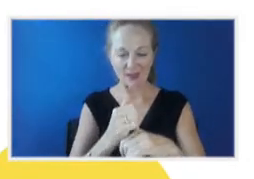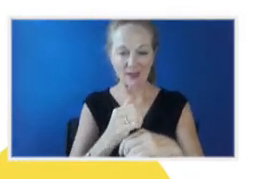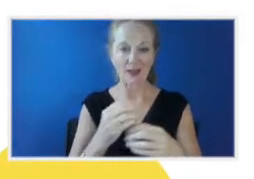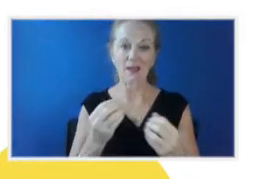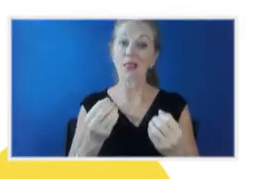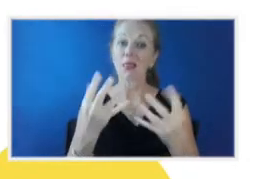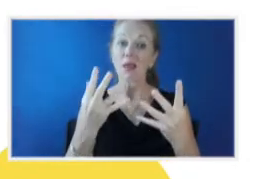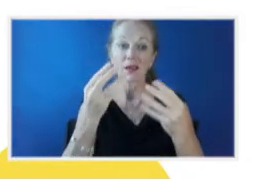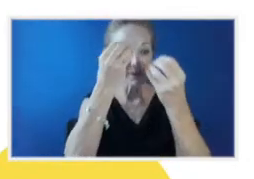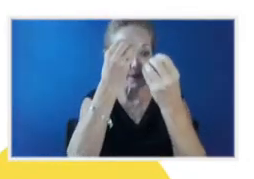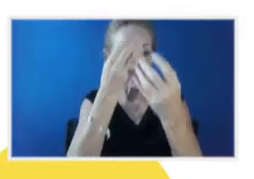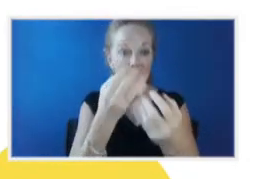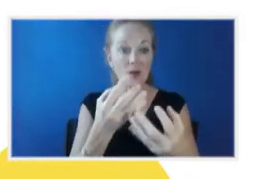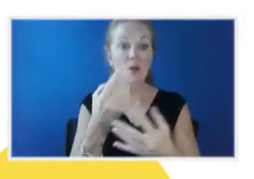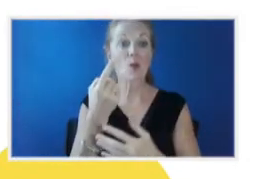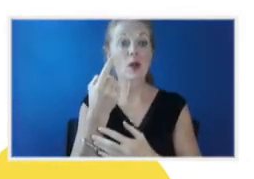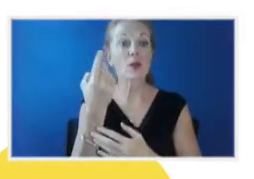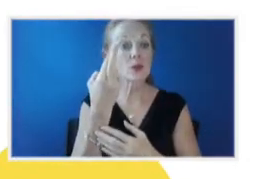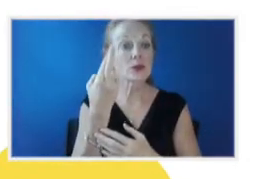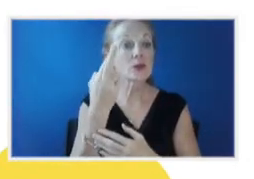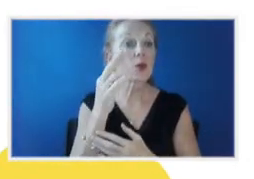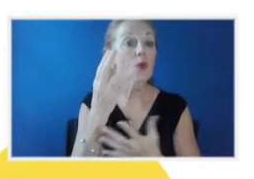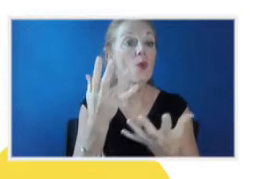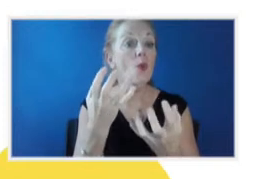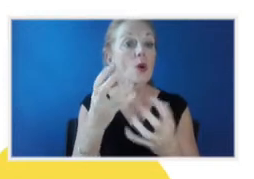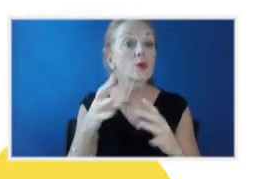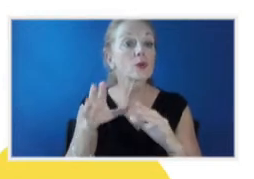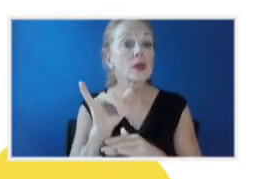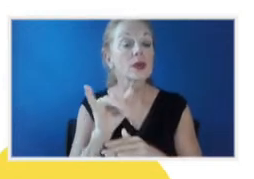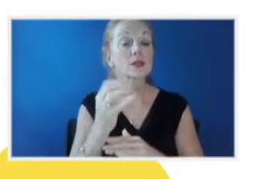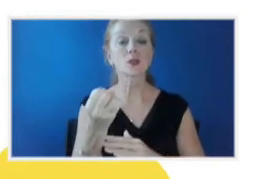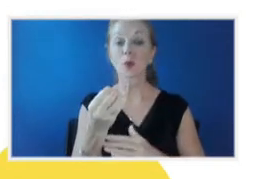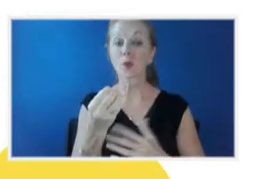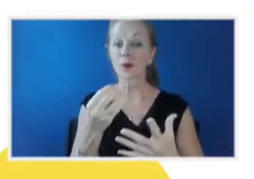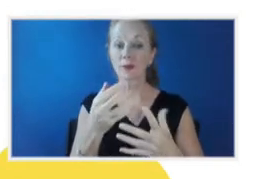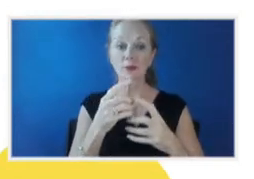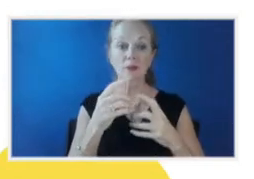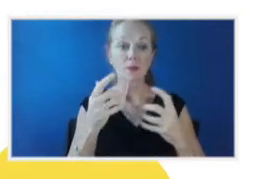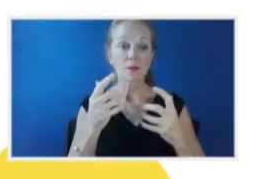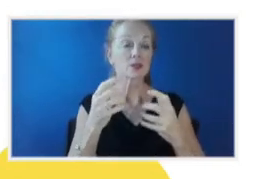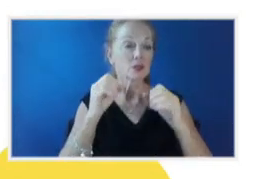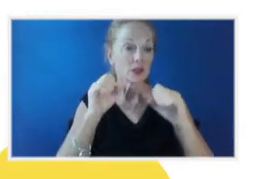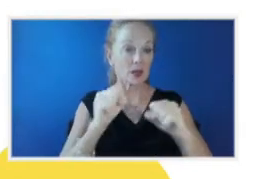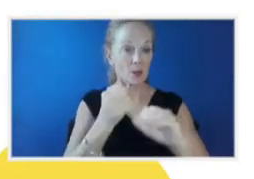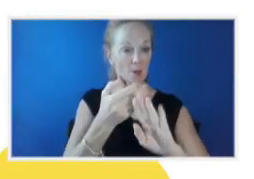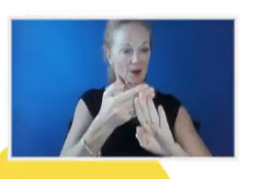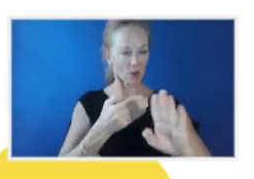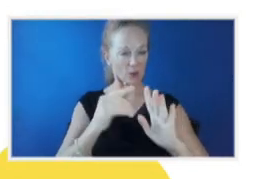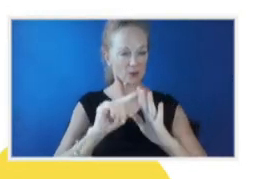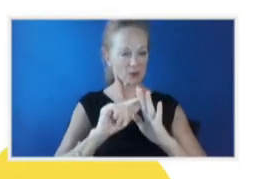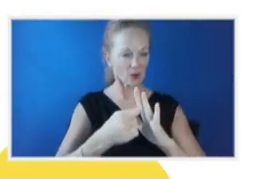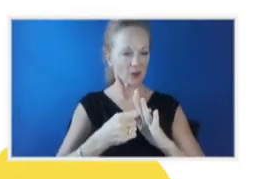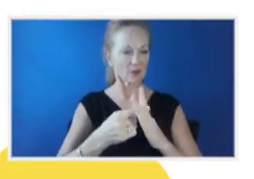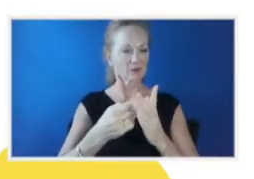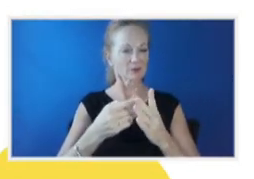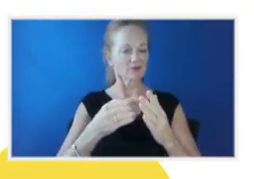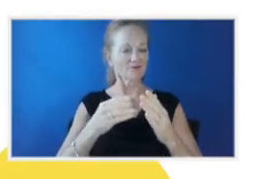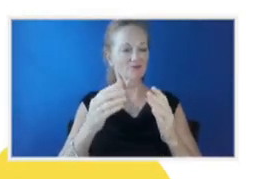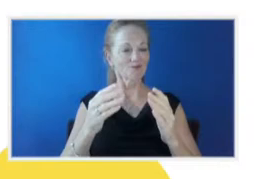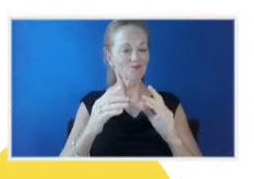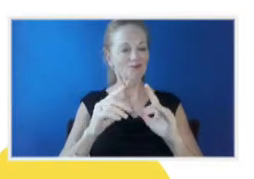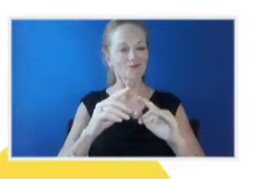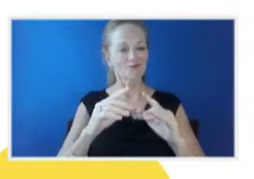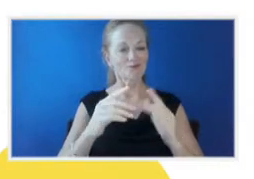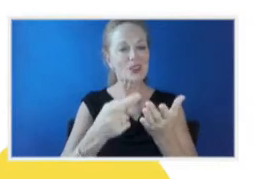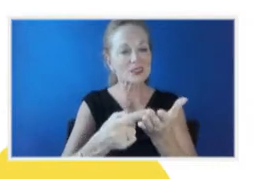information, one of the reasons we wanted to do that was so that you would have as much as you can before we started having the conversation with you tonight. And that's